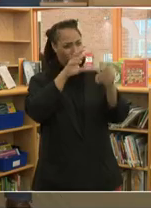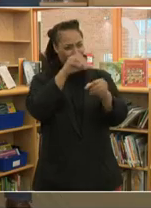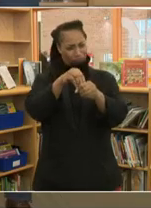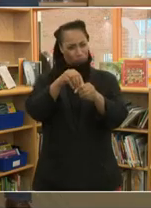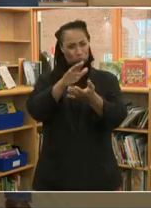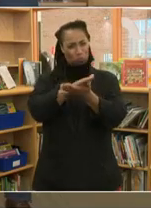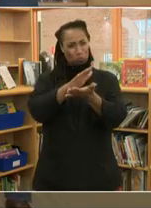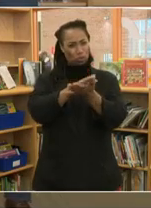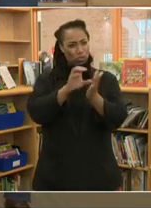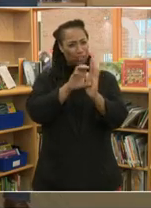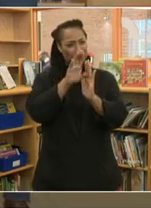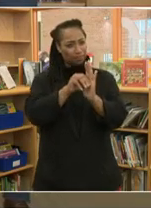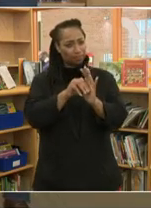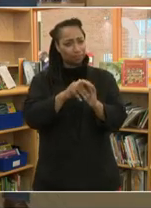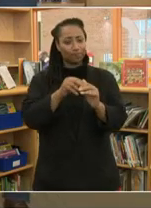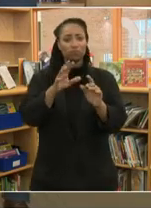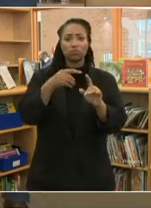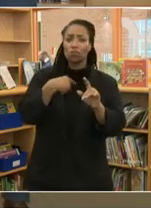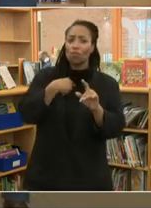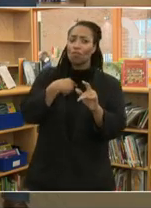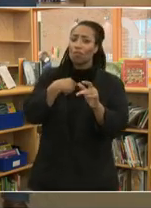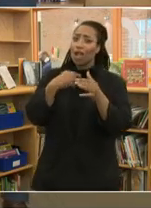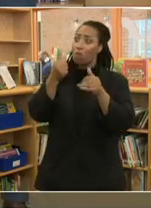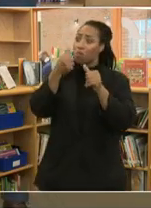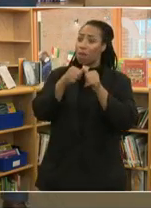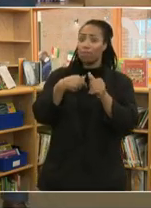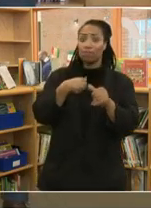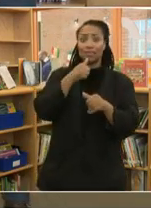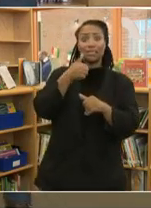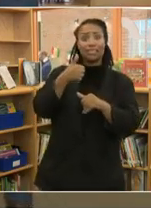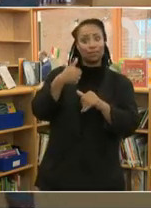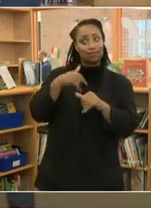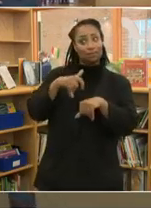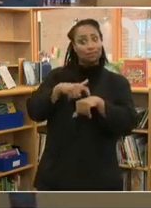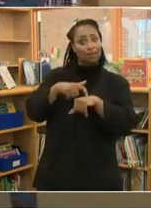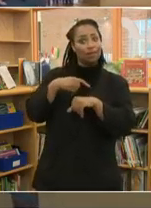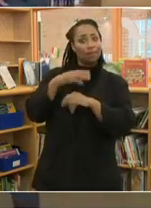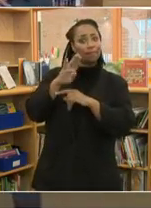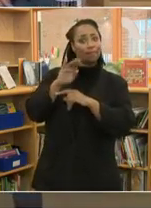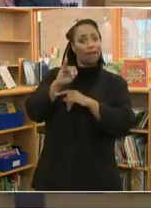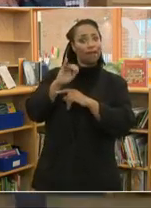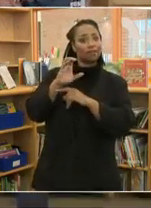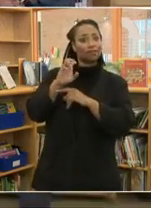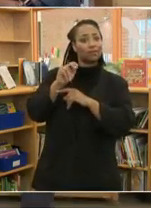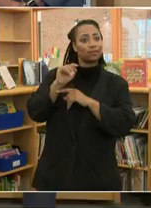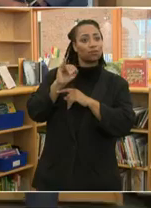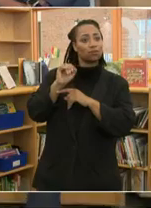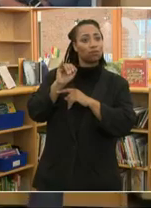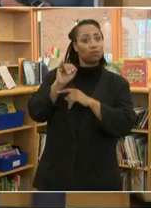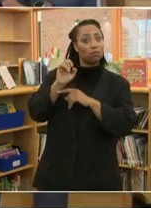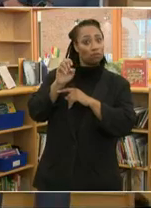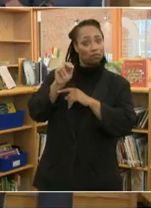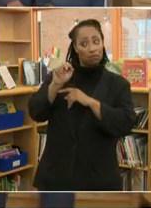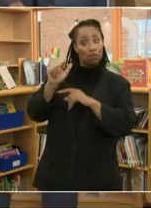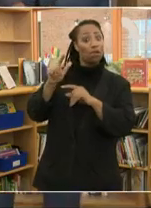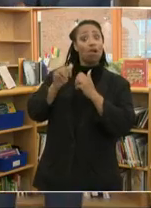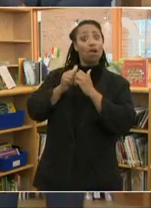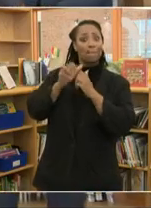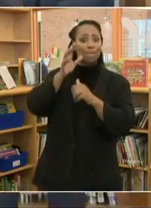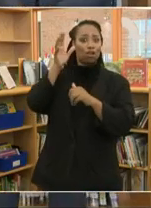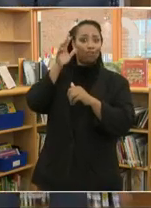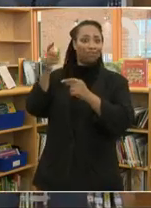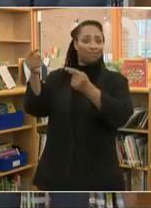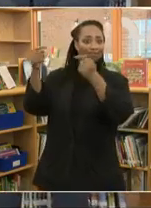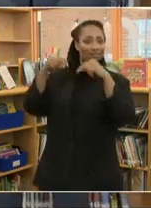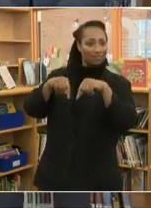and me being a 10-year-old girl, literally, at the time that it happened. So look, my parents came from Mexico in 1958. They landed in